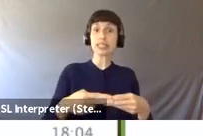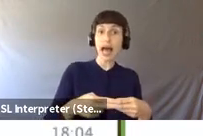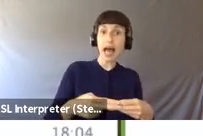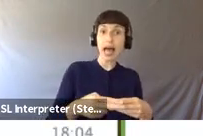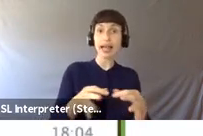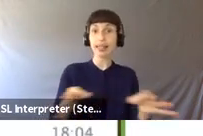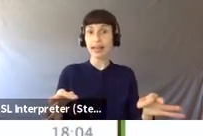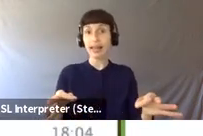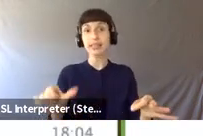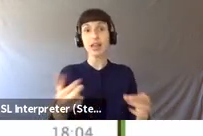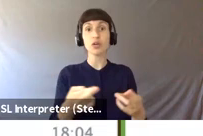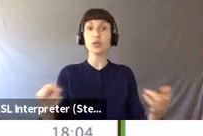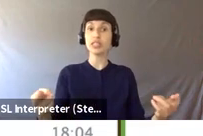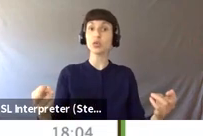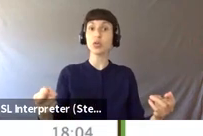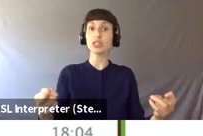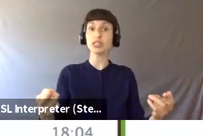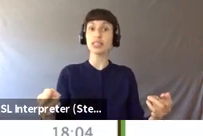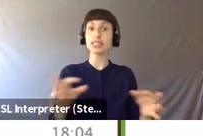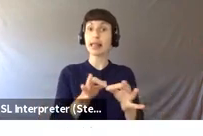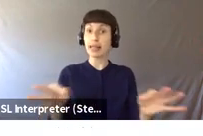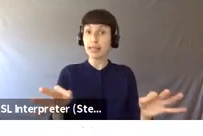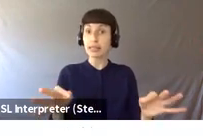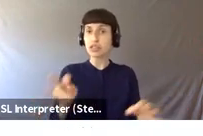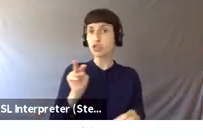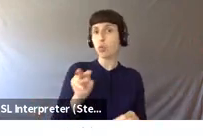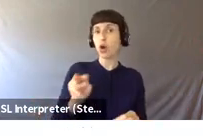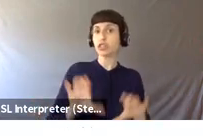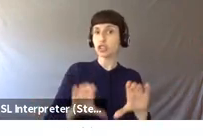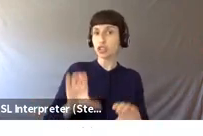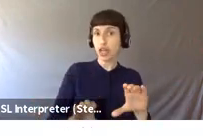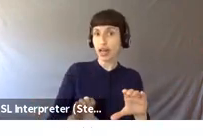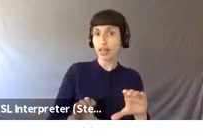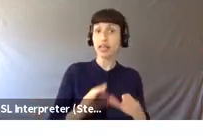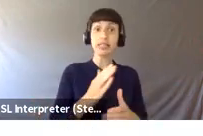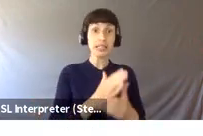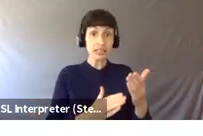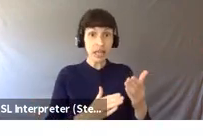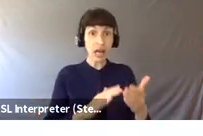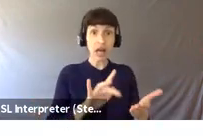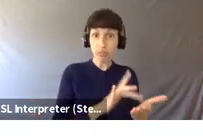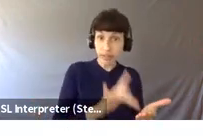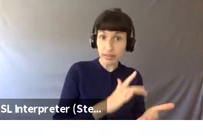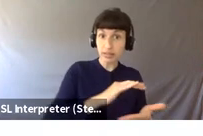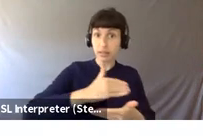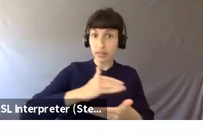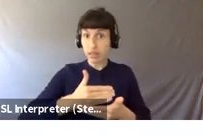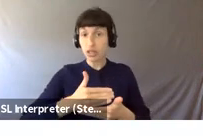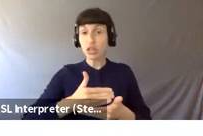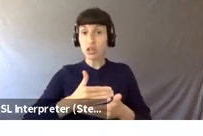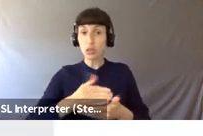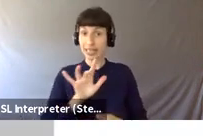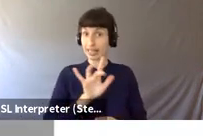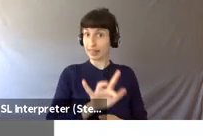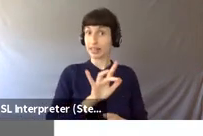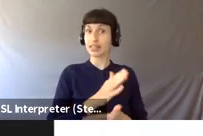your chat for those links. And remember, some of your devices, you can click on that link, and otherwise you can copy paste and put it in your web browser. You can go